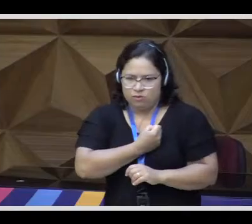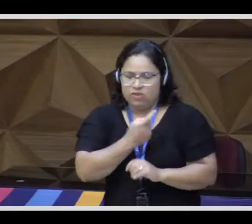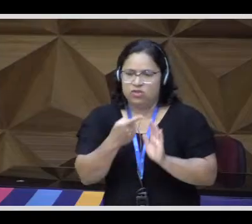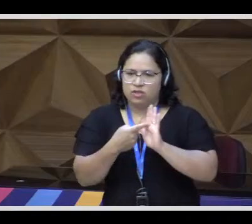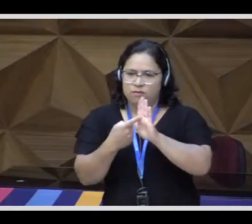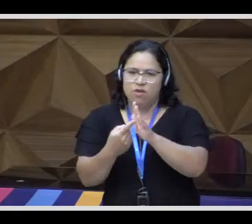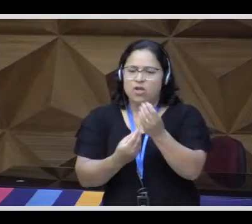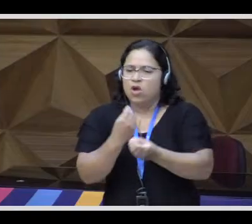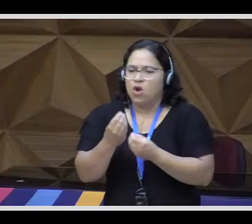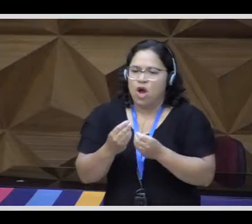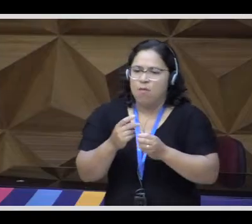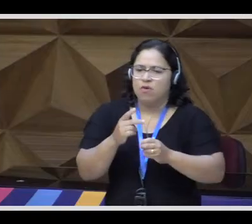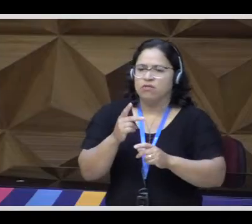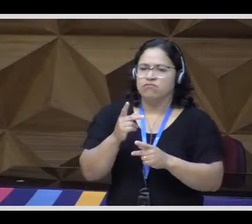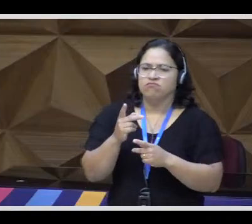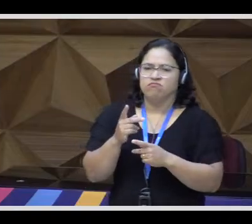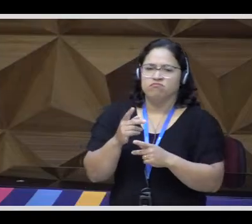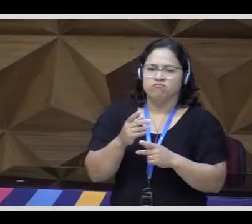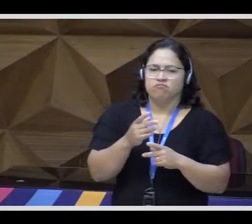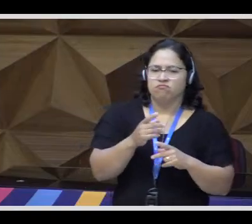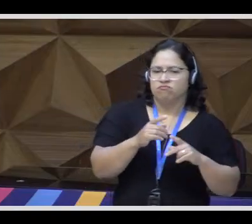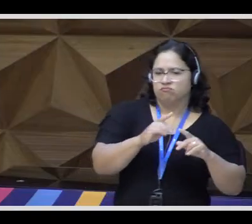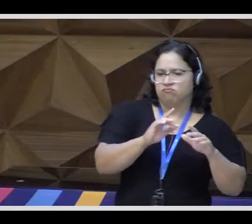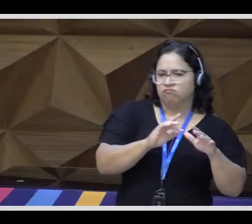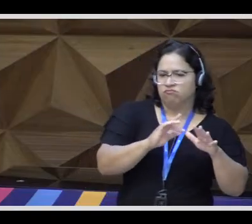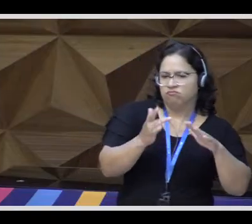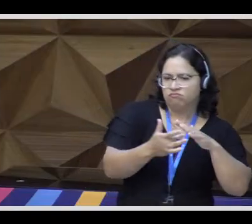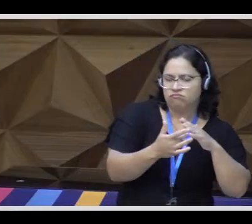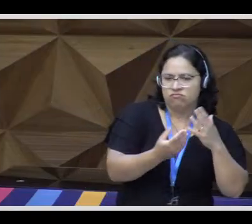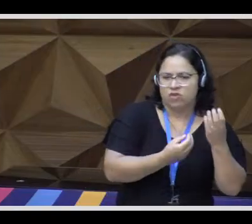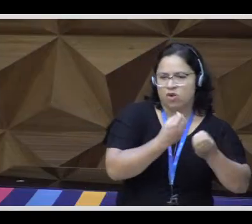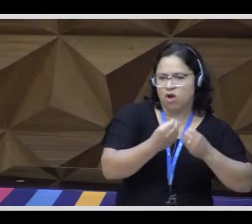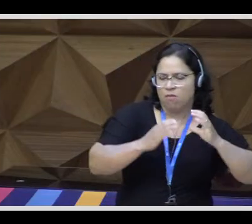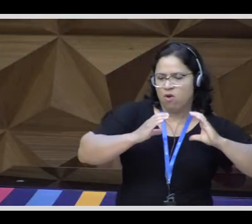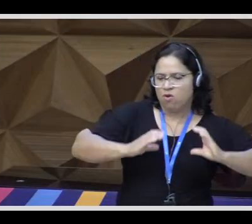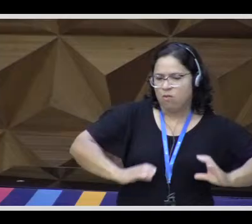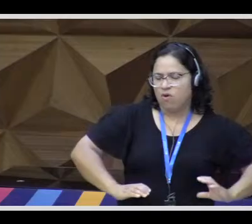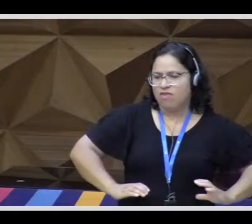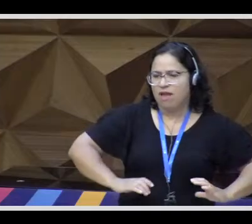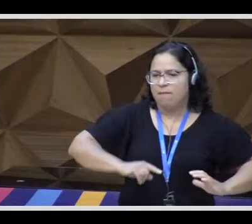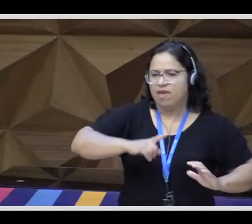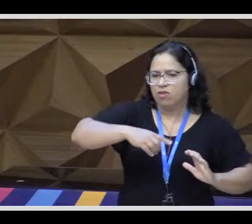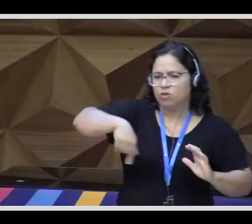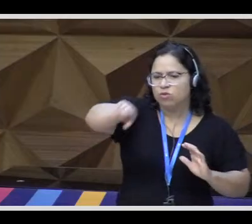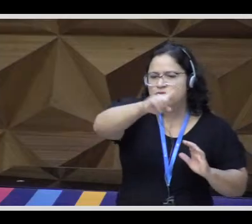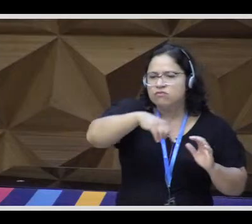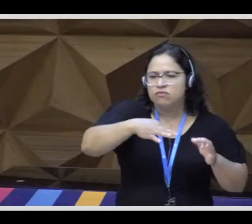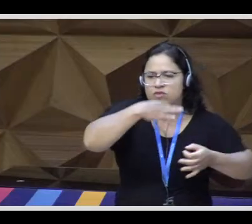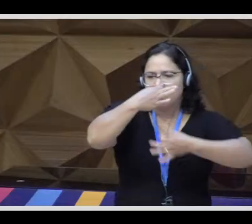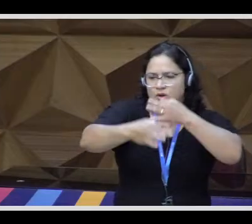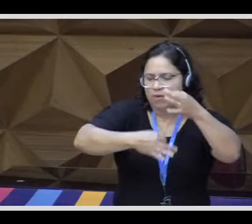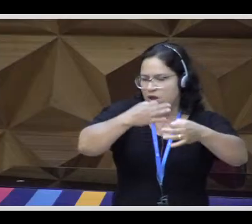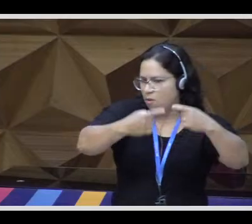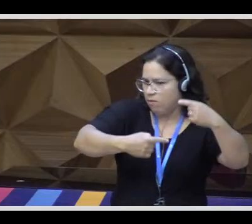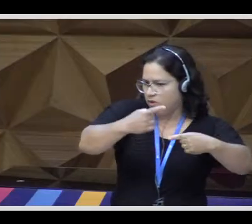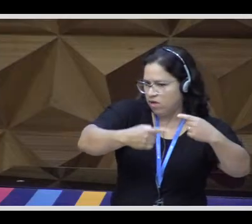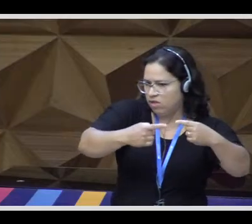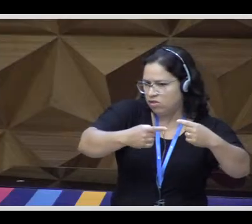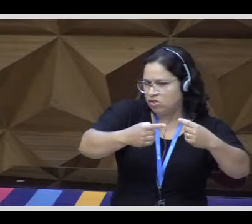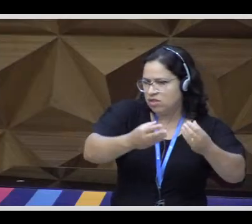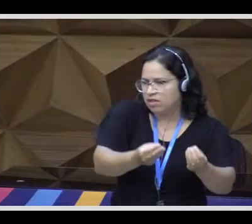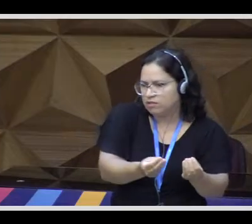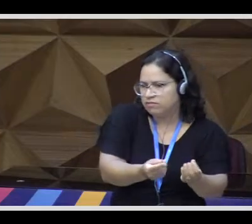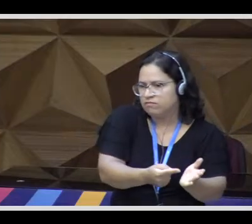to reproduce real behavior, real political behavior using digital data,